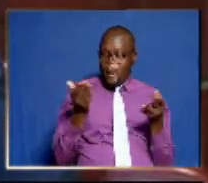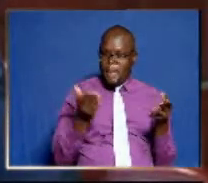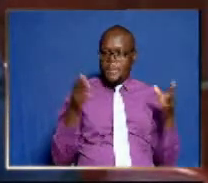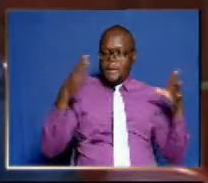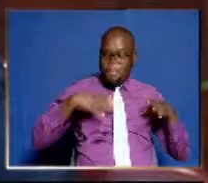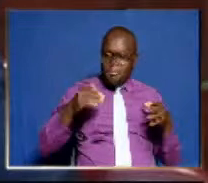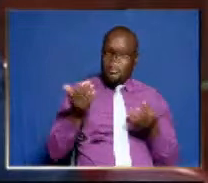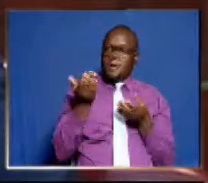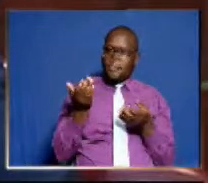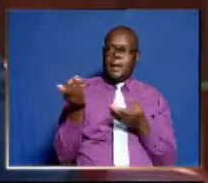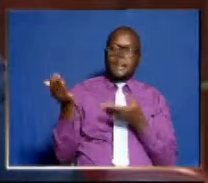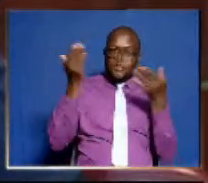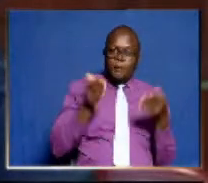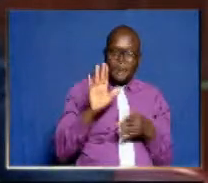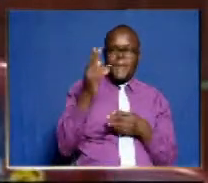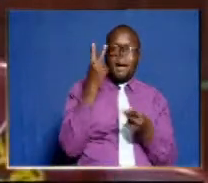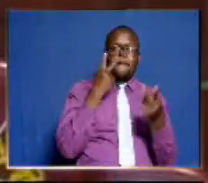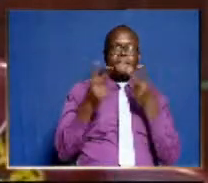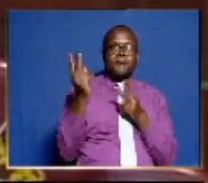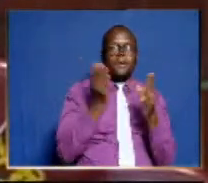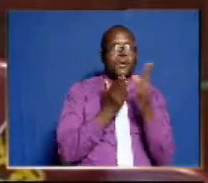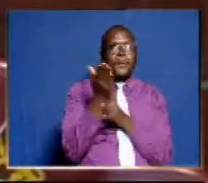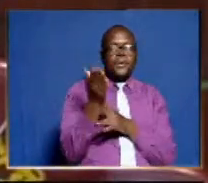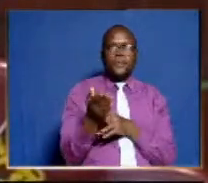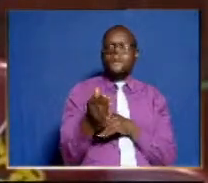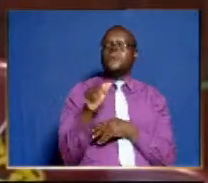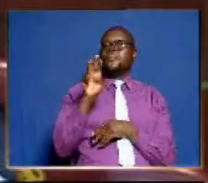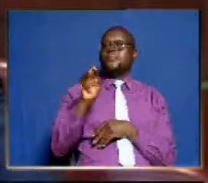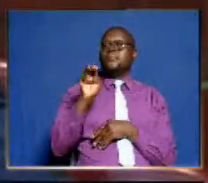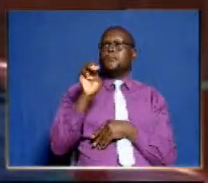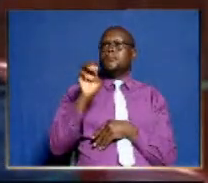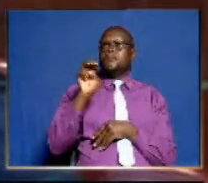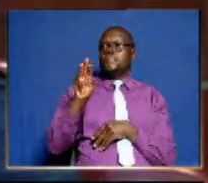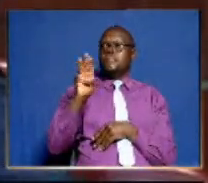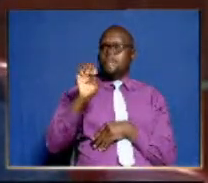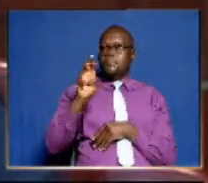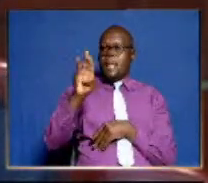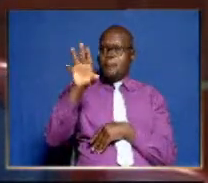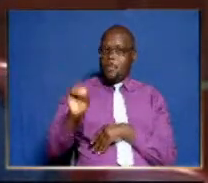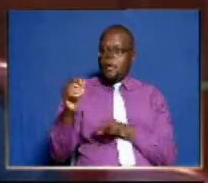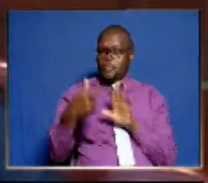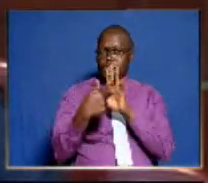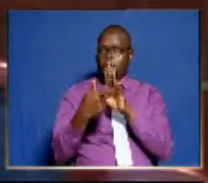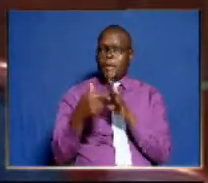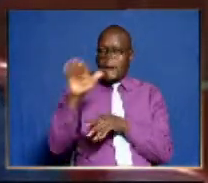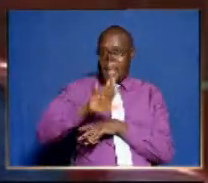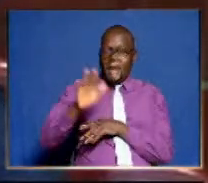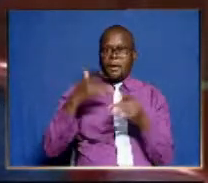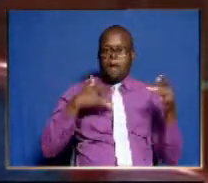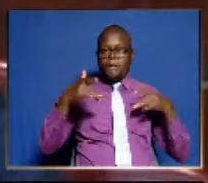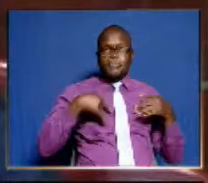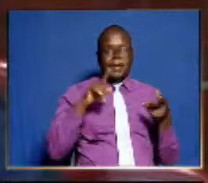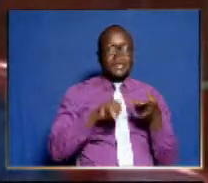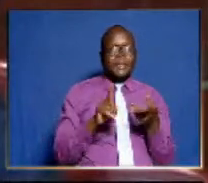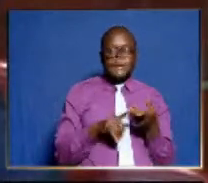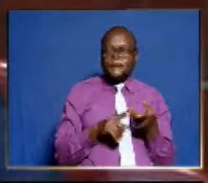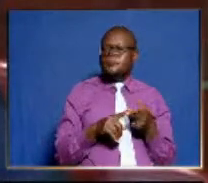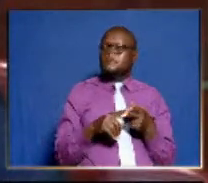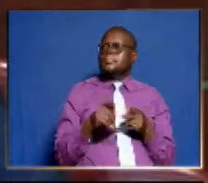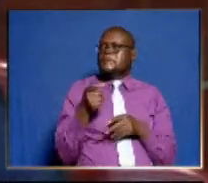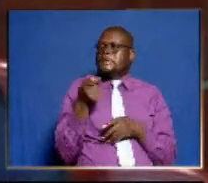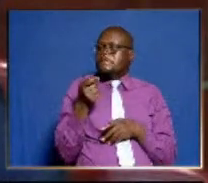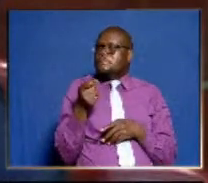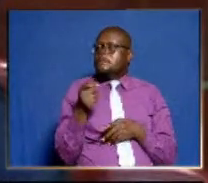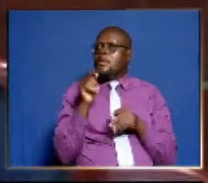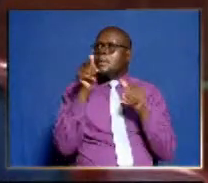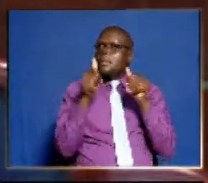was required to submit their views through written memorandums highlighting their areas of concern and key expenditure